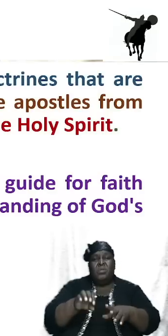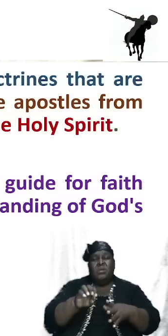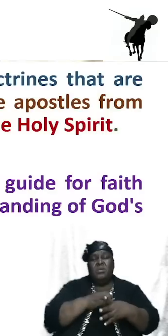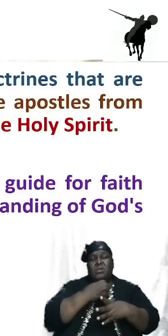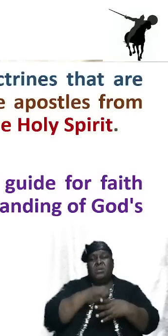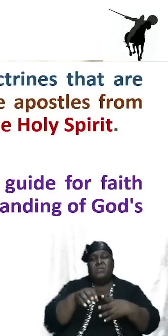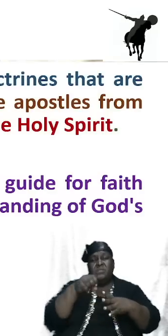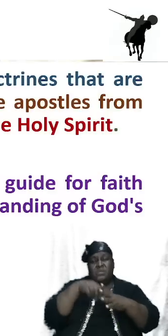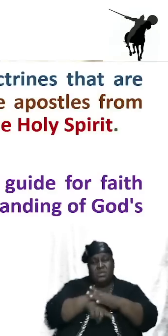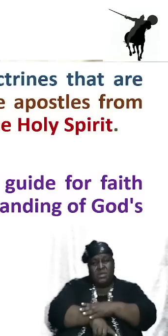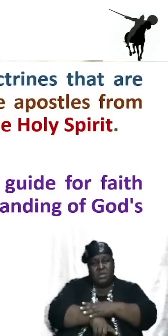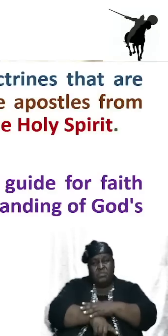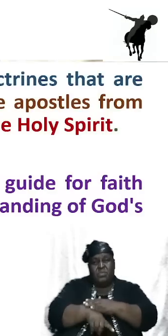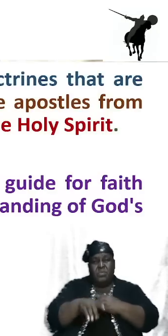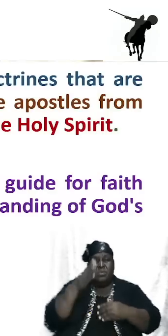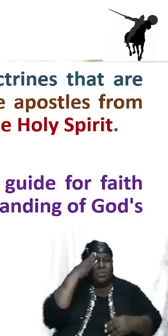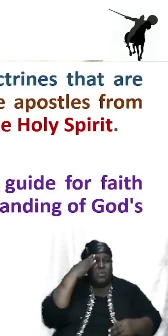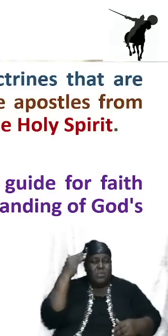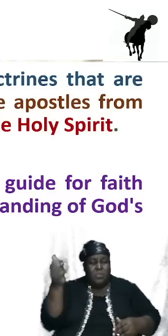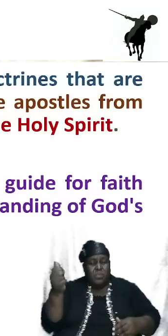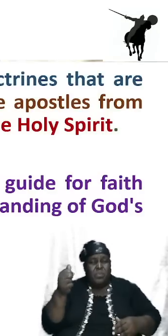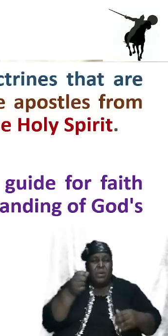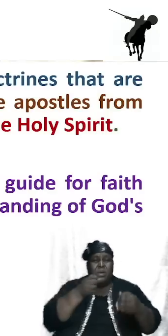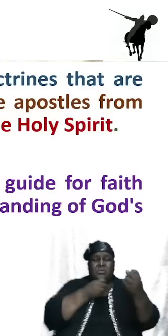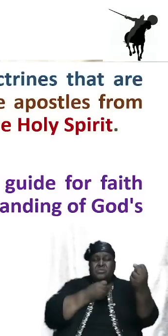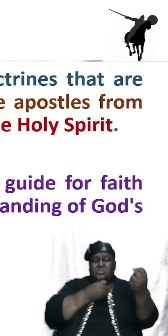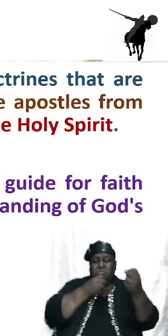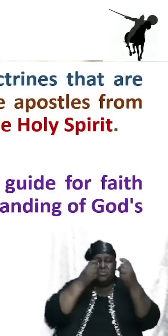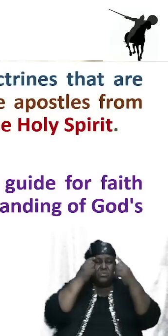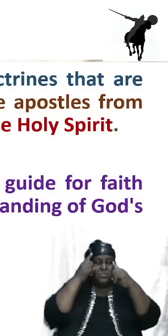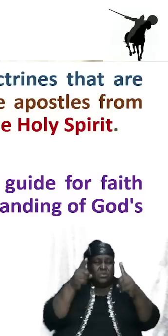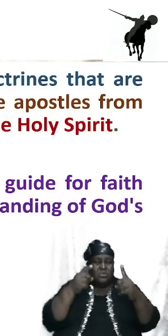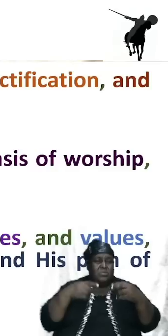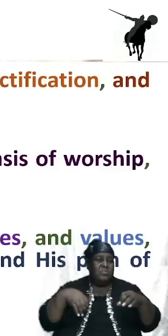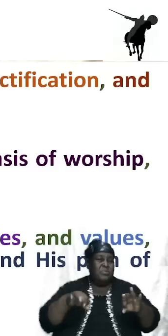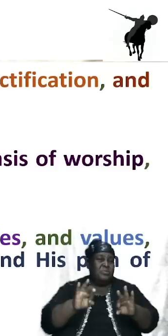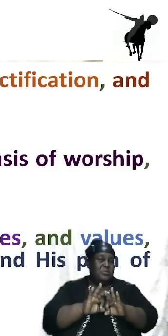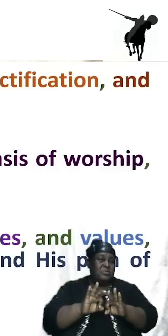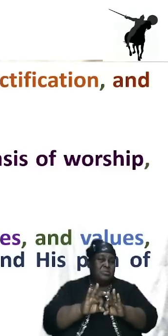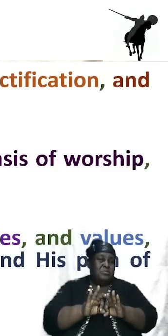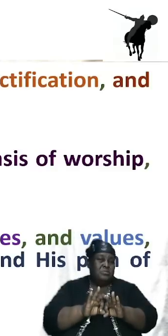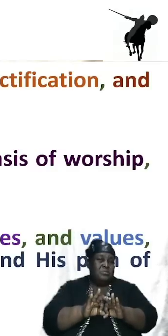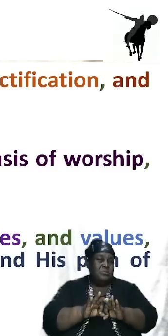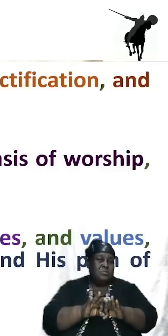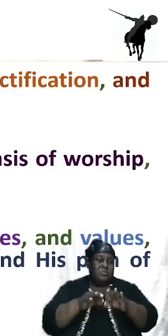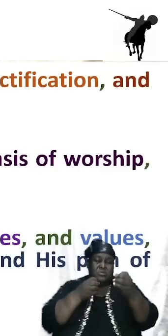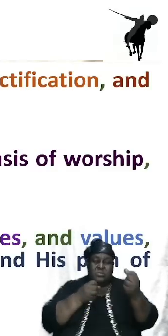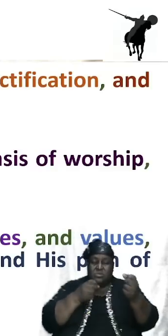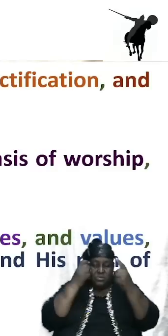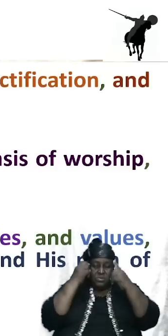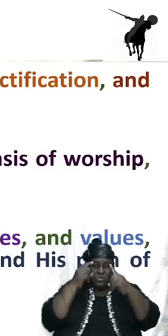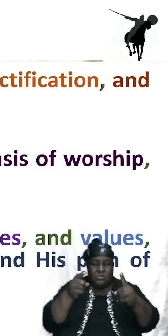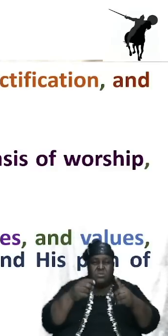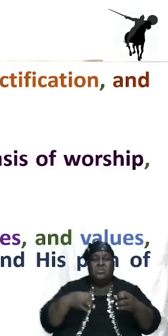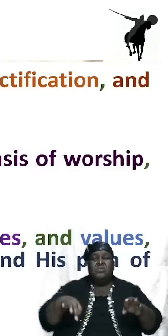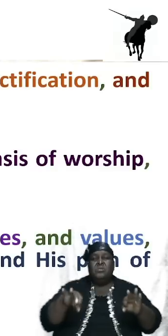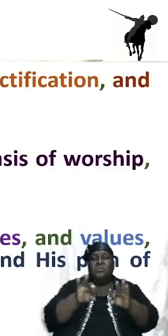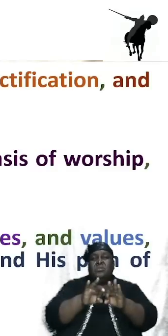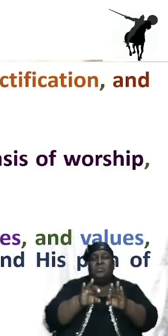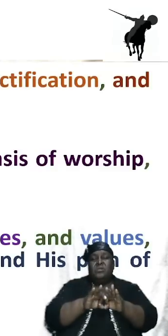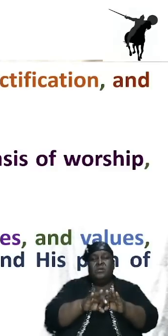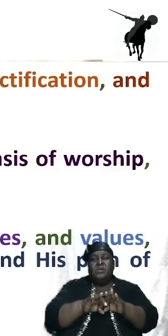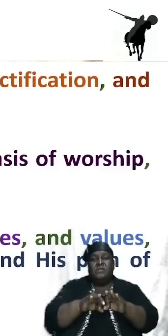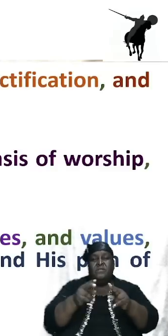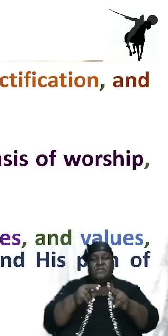deeper as to define why sound doctrine is very important. Now, sound doctrine is important because it's very crucial